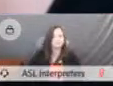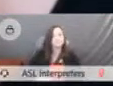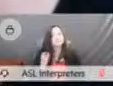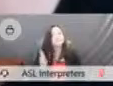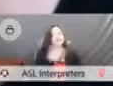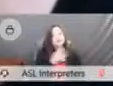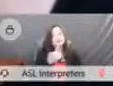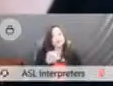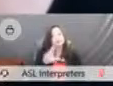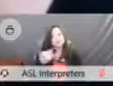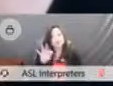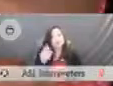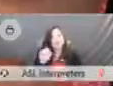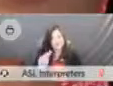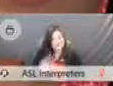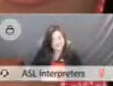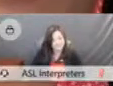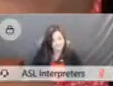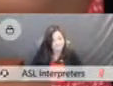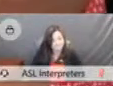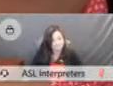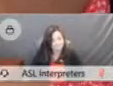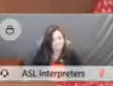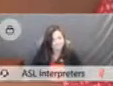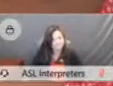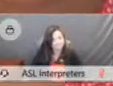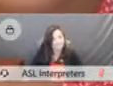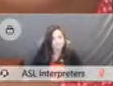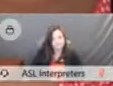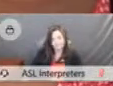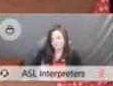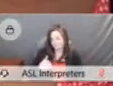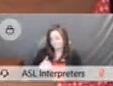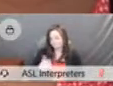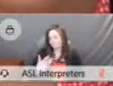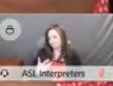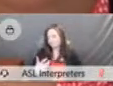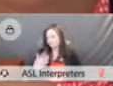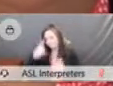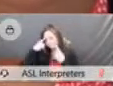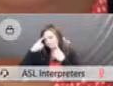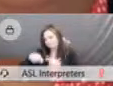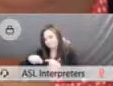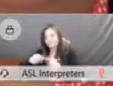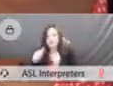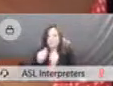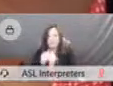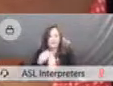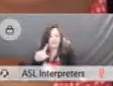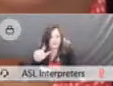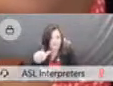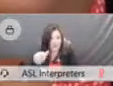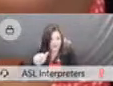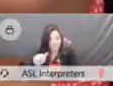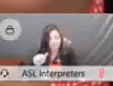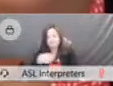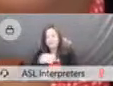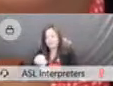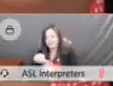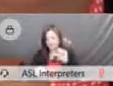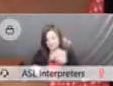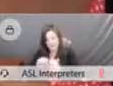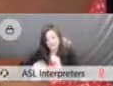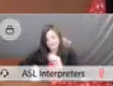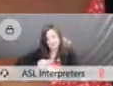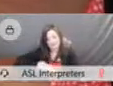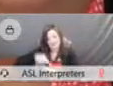Jefferson. I'm going to echo the fact of the matter with the data and the science behind these